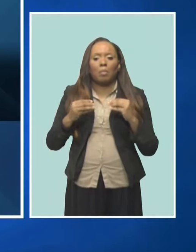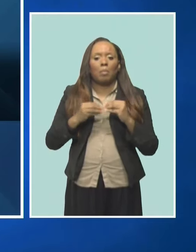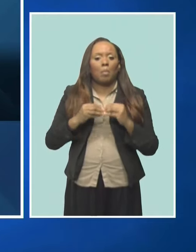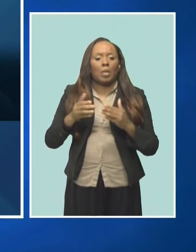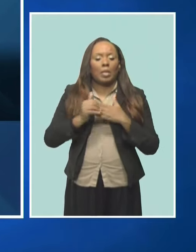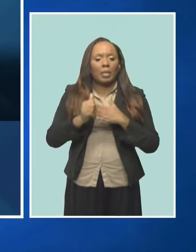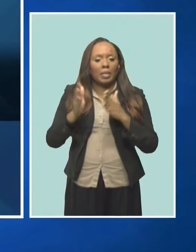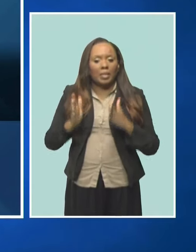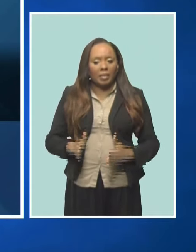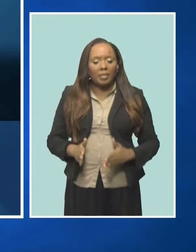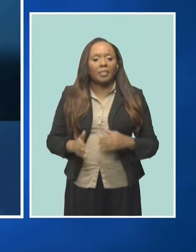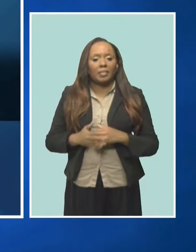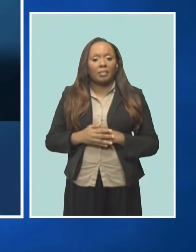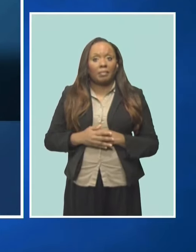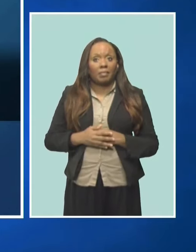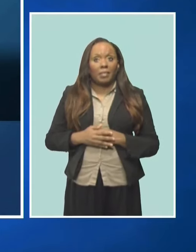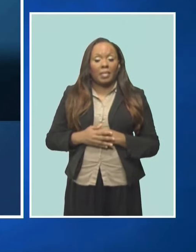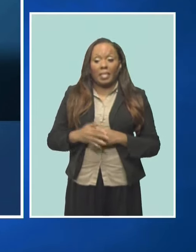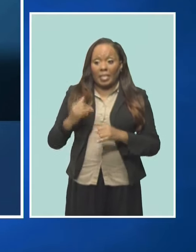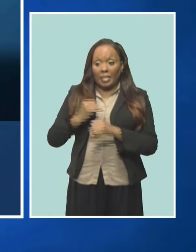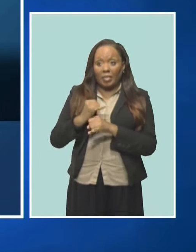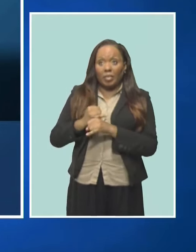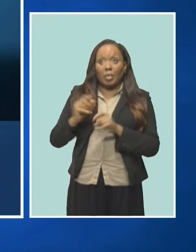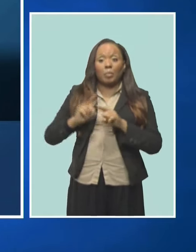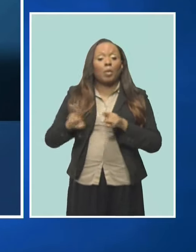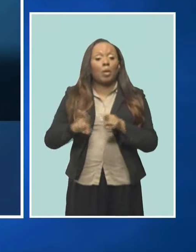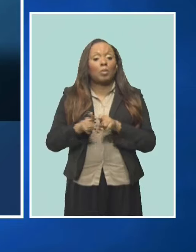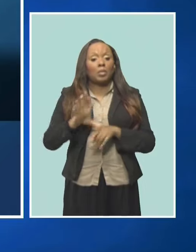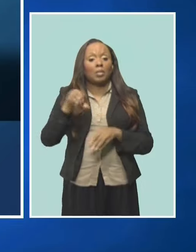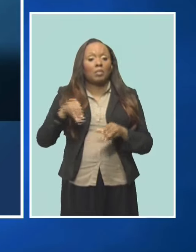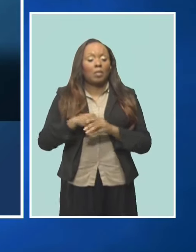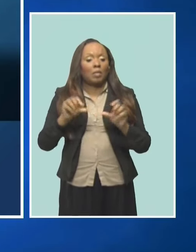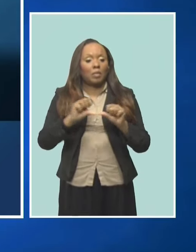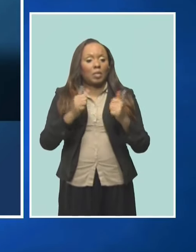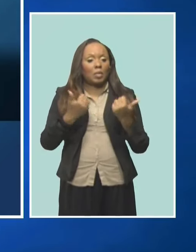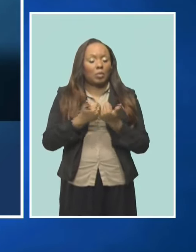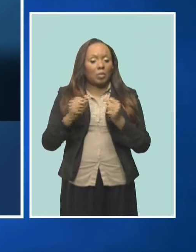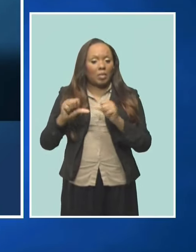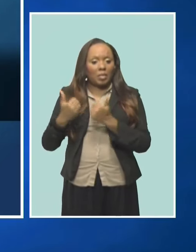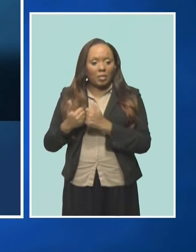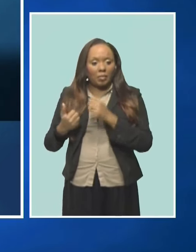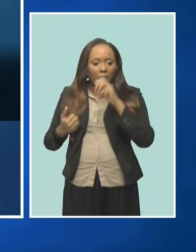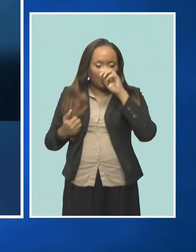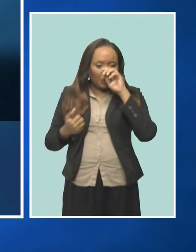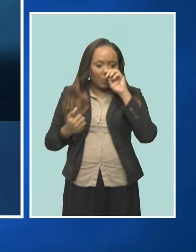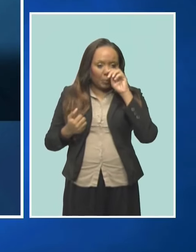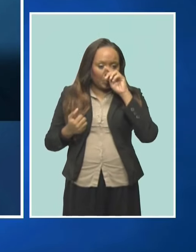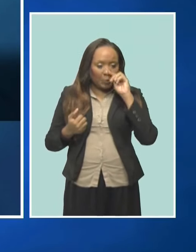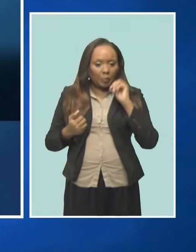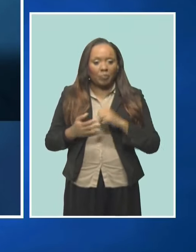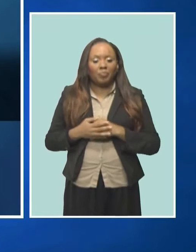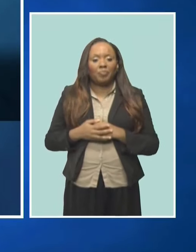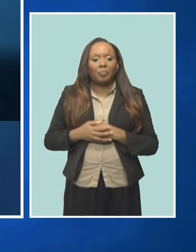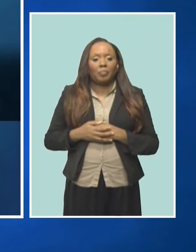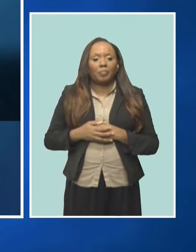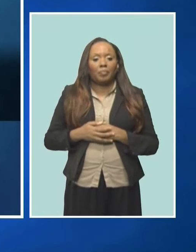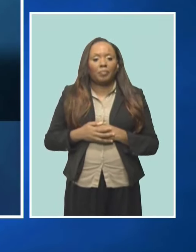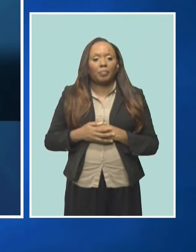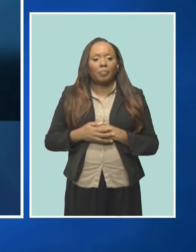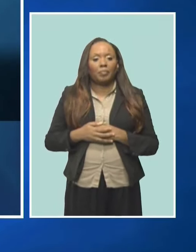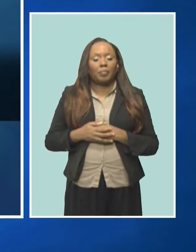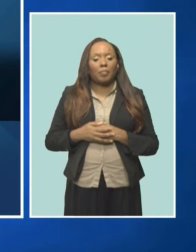only within the operations of the industry, but as a part of the association. I also envision expanding our Secretariat's role